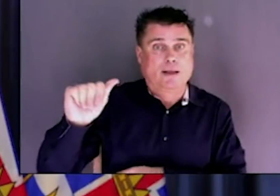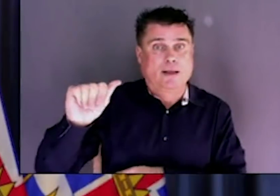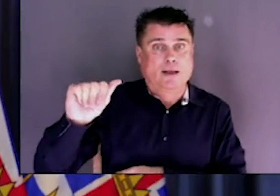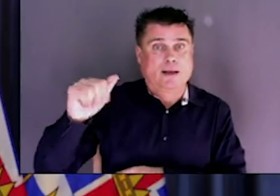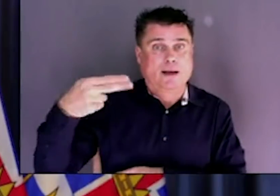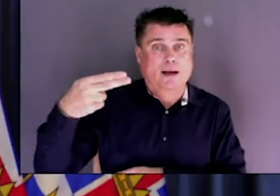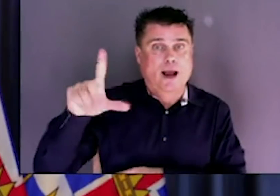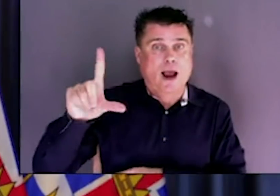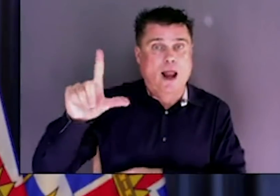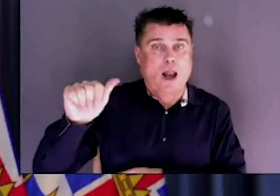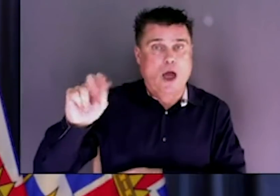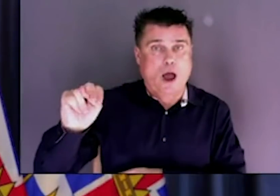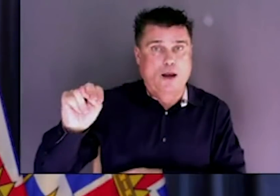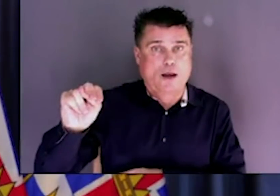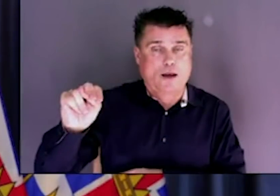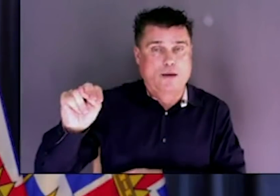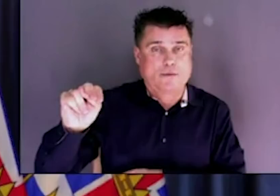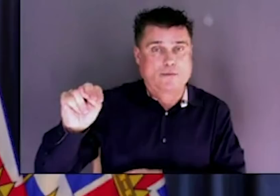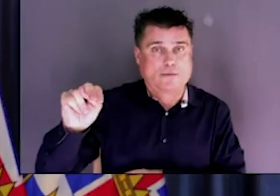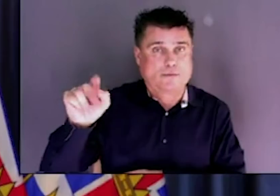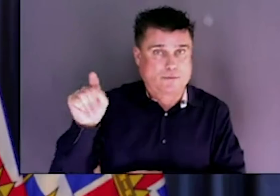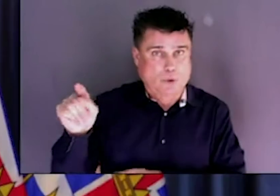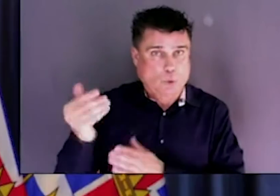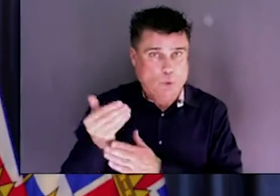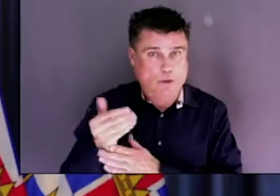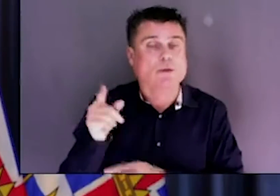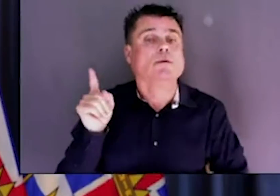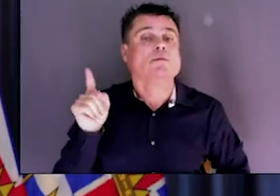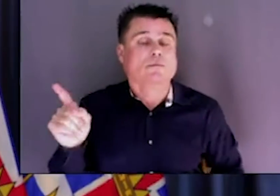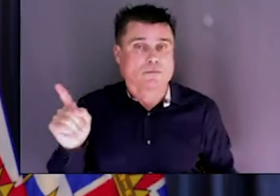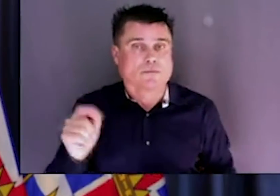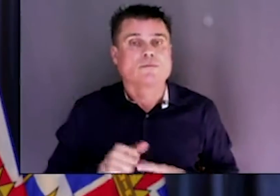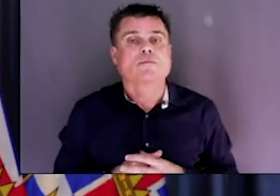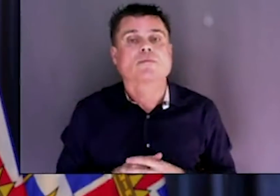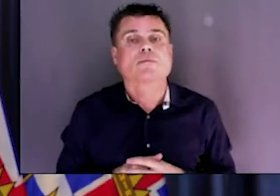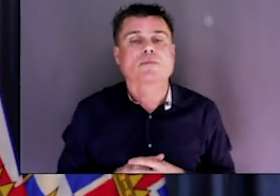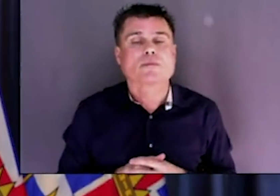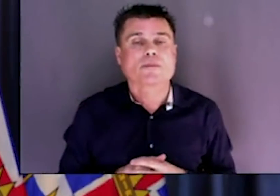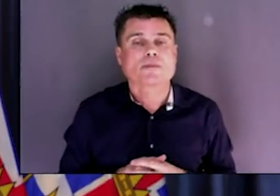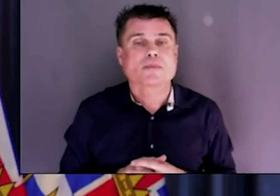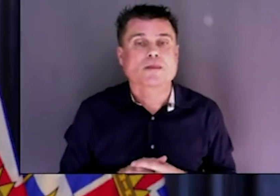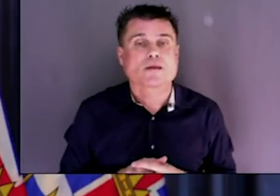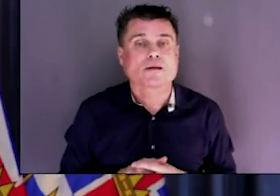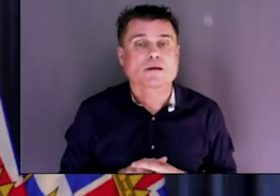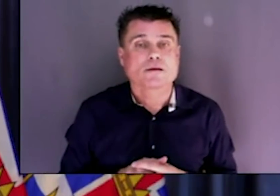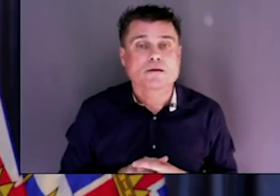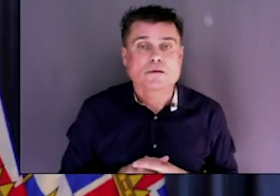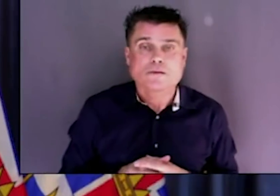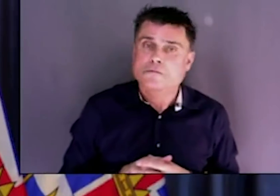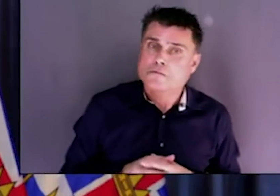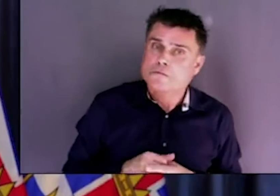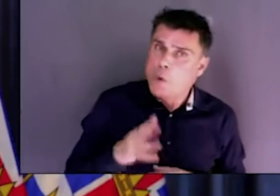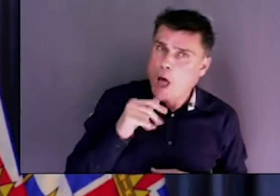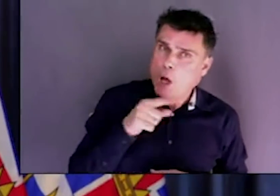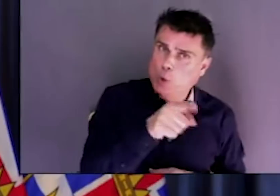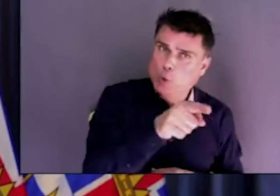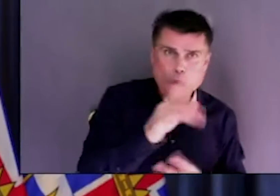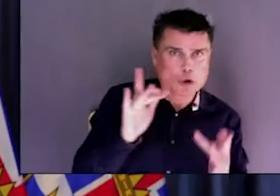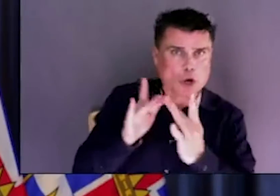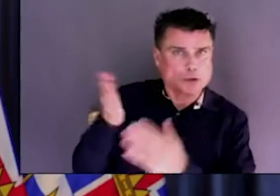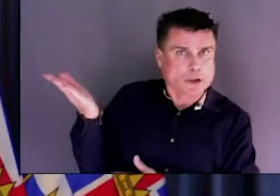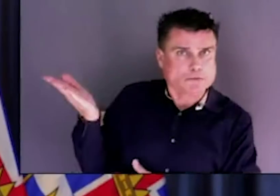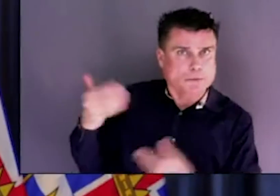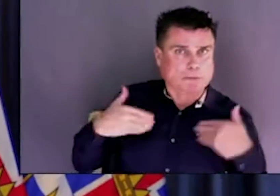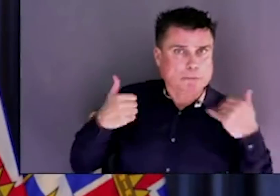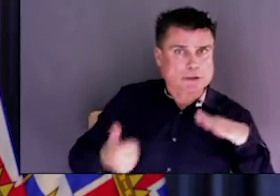that this past week, and I would recommend, Tom, that you give Ravi a call. I'll let him know you're looking for him. He'll be able to give you a